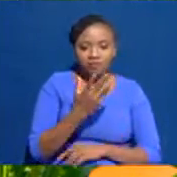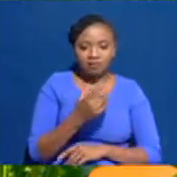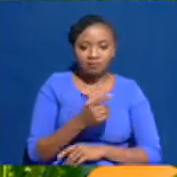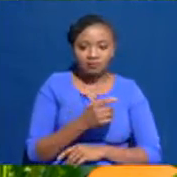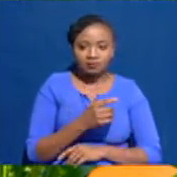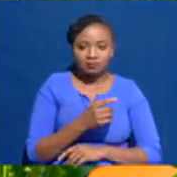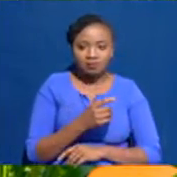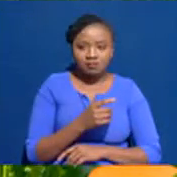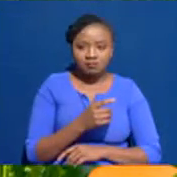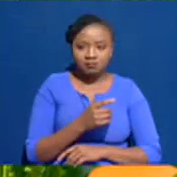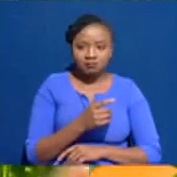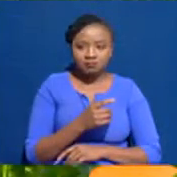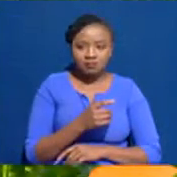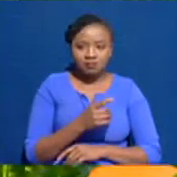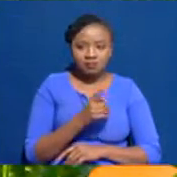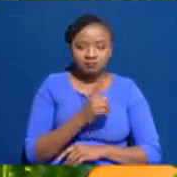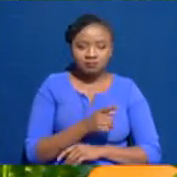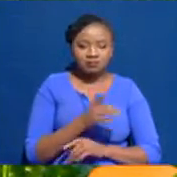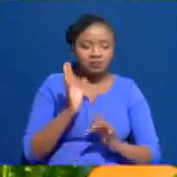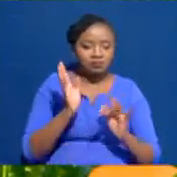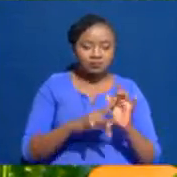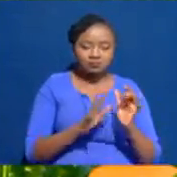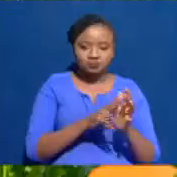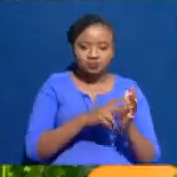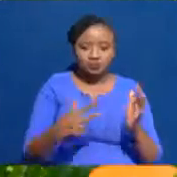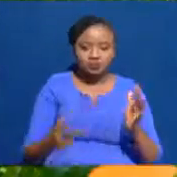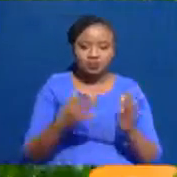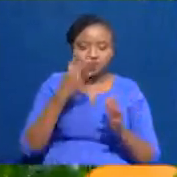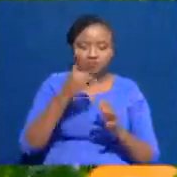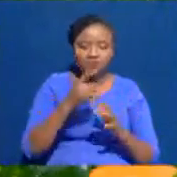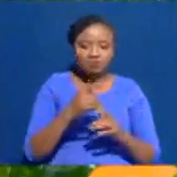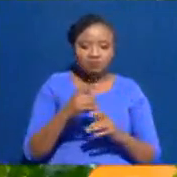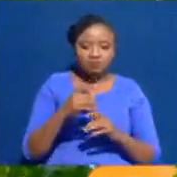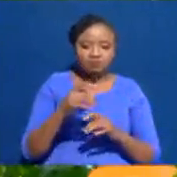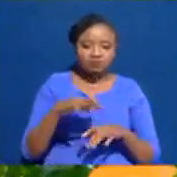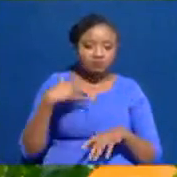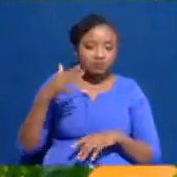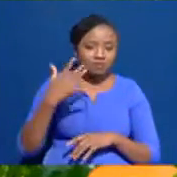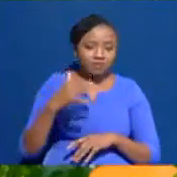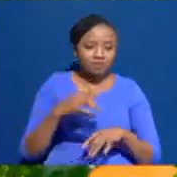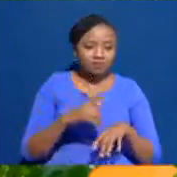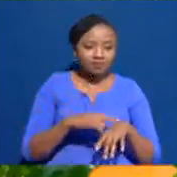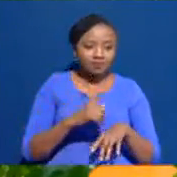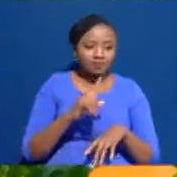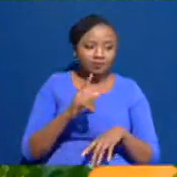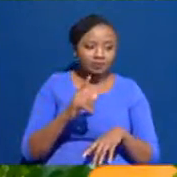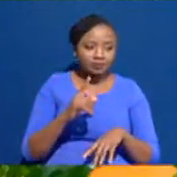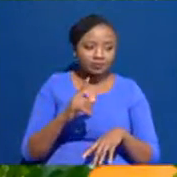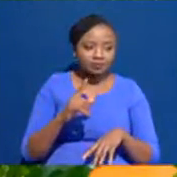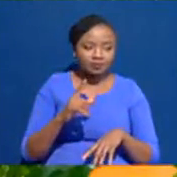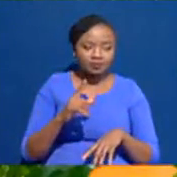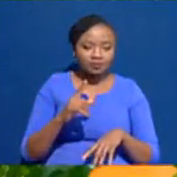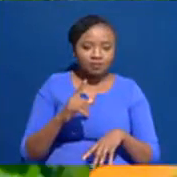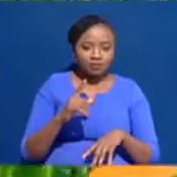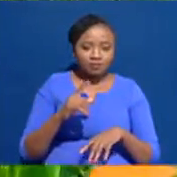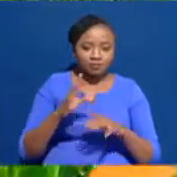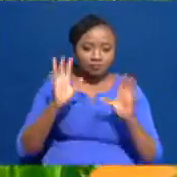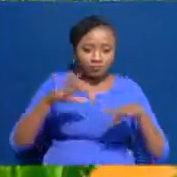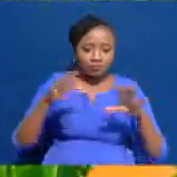they cannot be made to maybe drop because of we have high winds, especially during the high rainfall periods like we have right